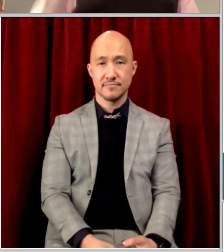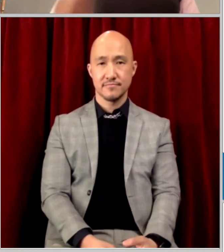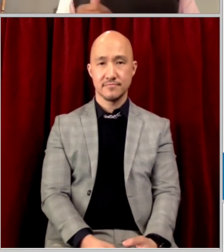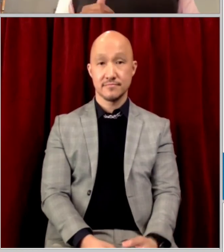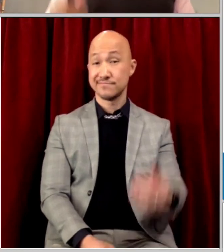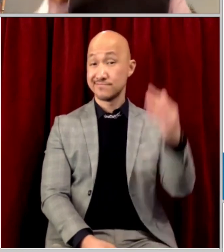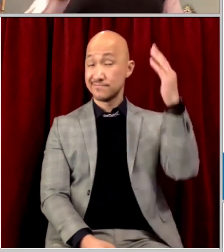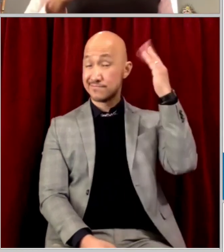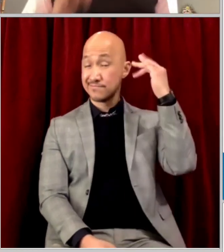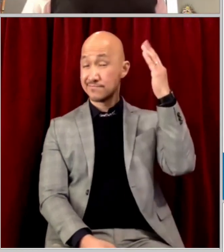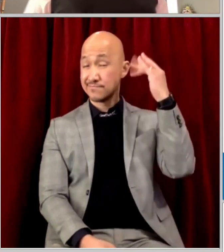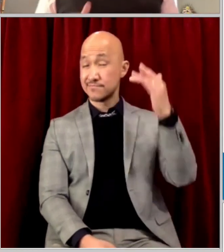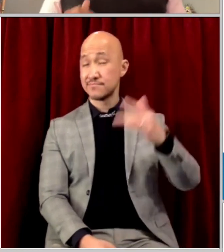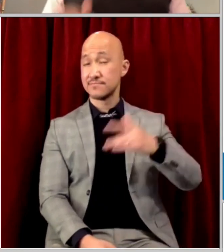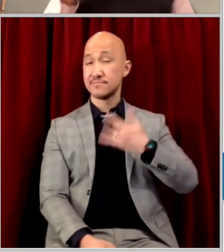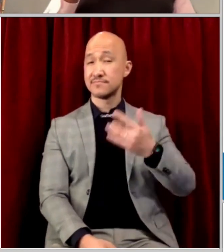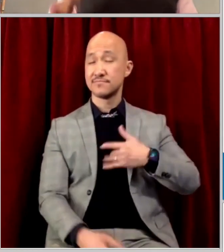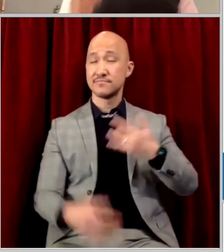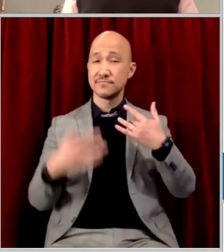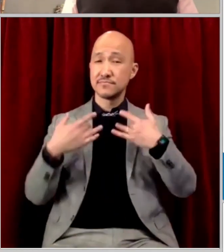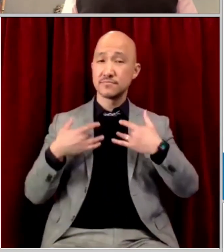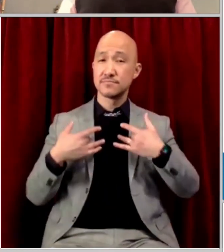Why should I feel